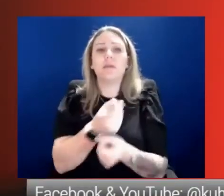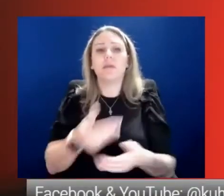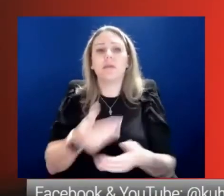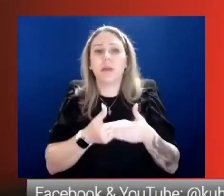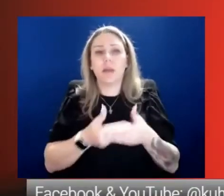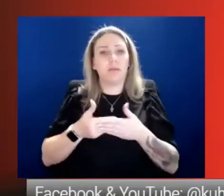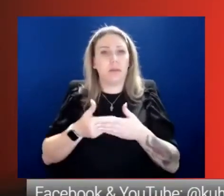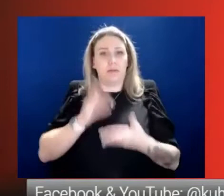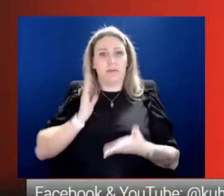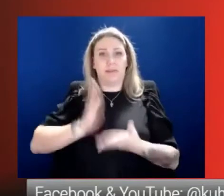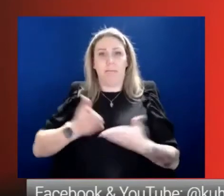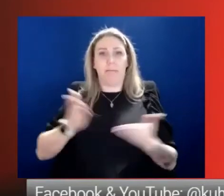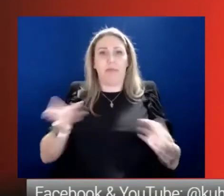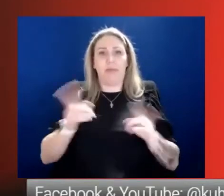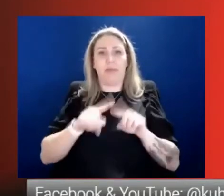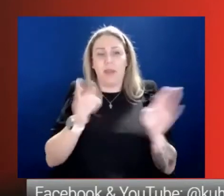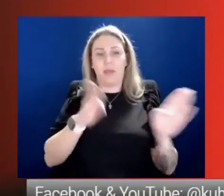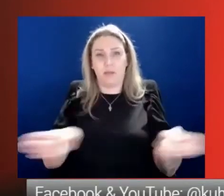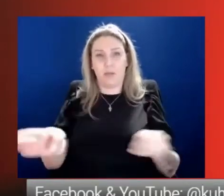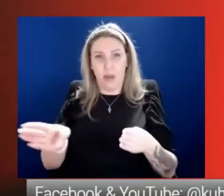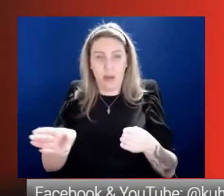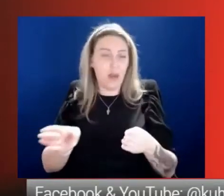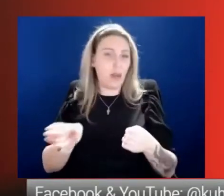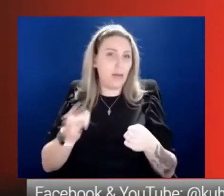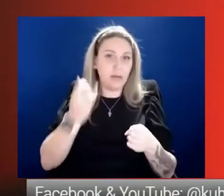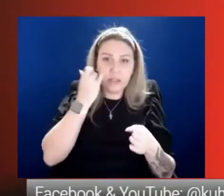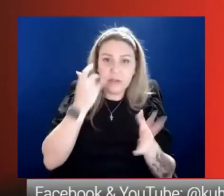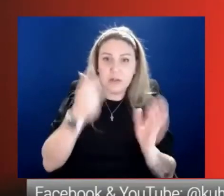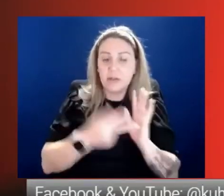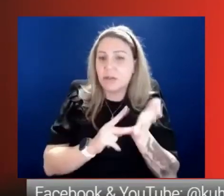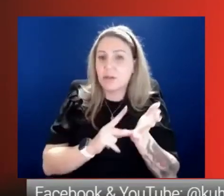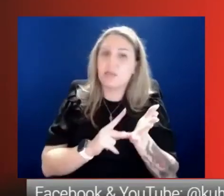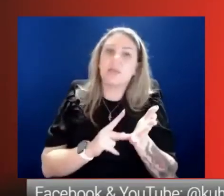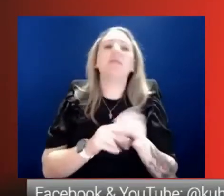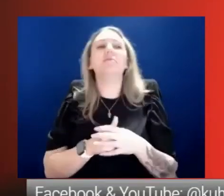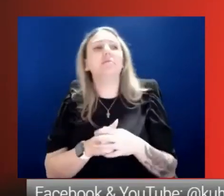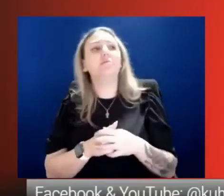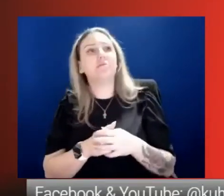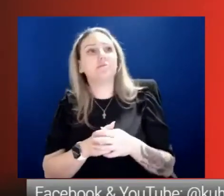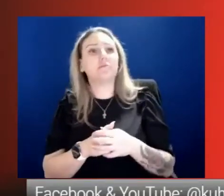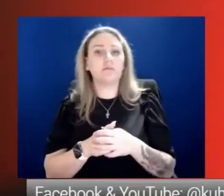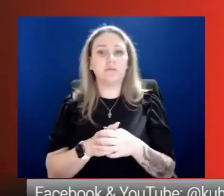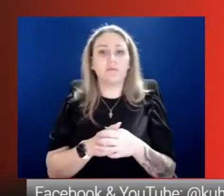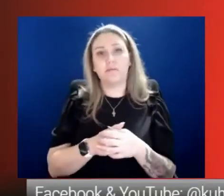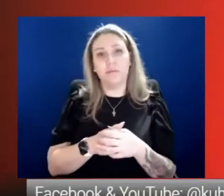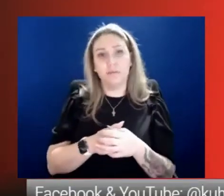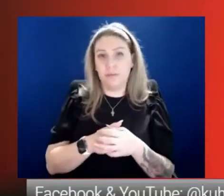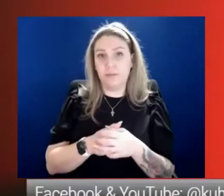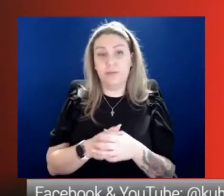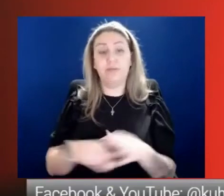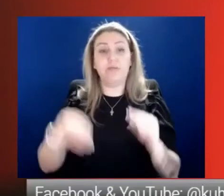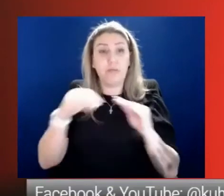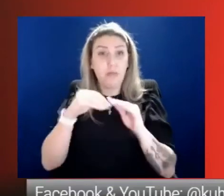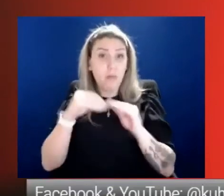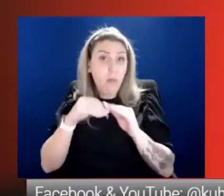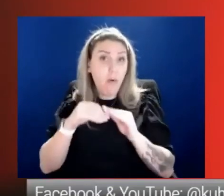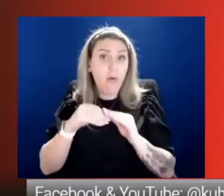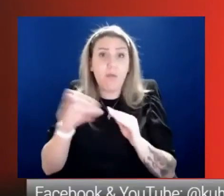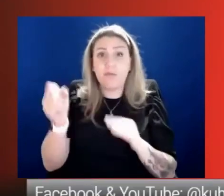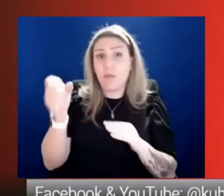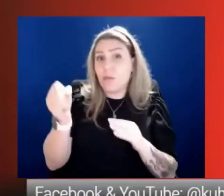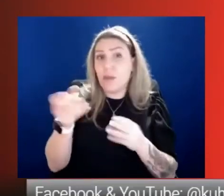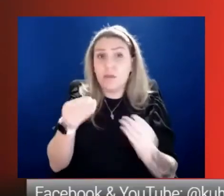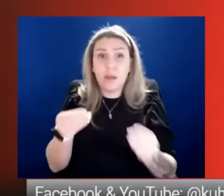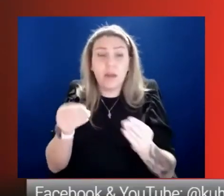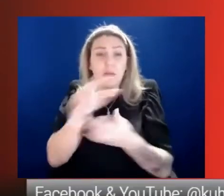different plan going. Whether that's, you know, going to exclusive formula feeding, whether that's doing a mixed feeding, whatever it is